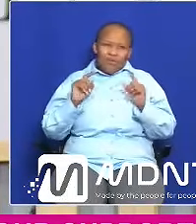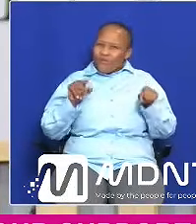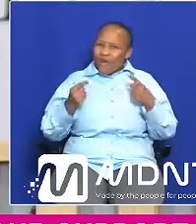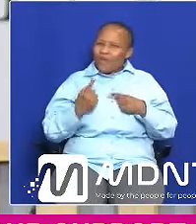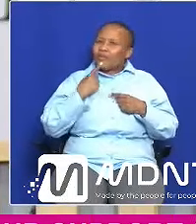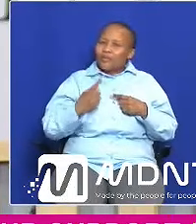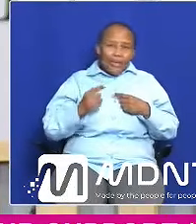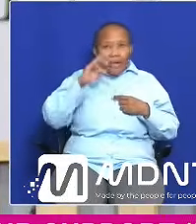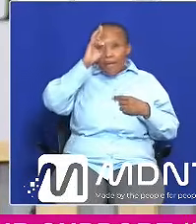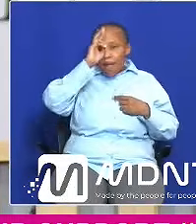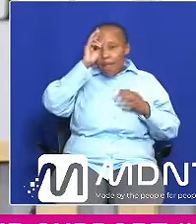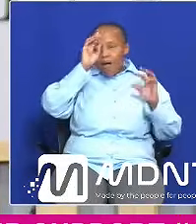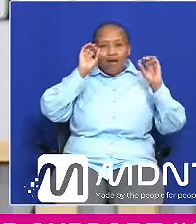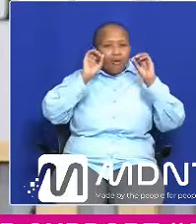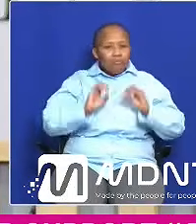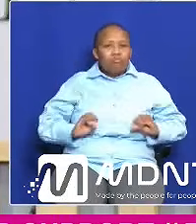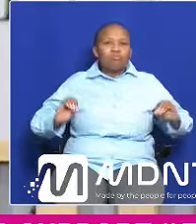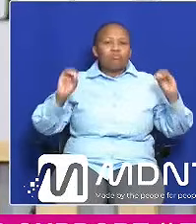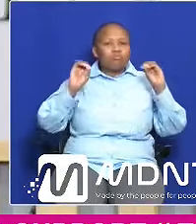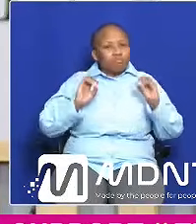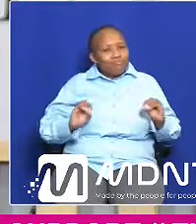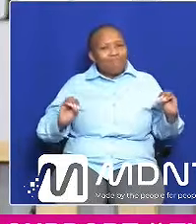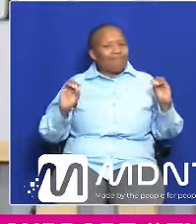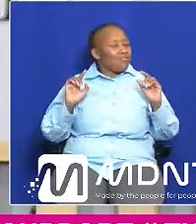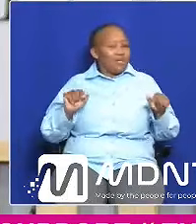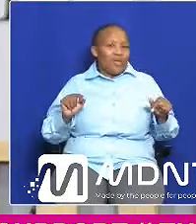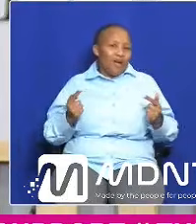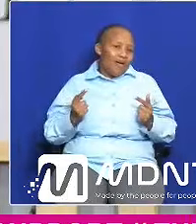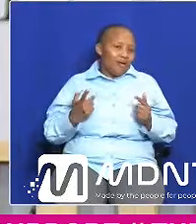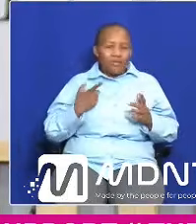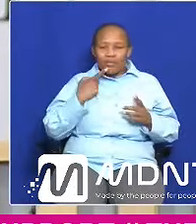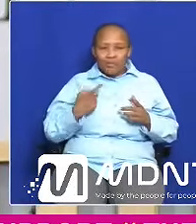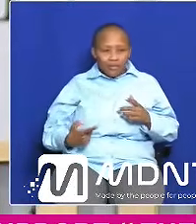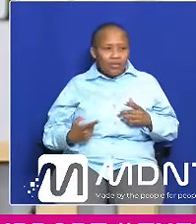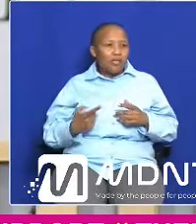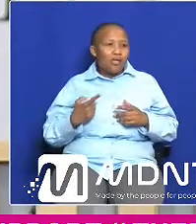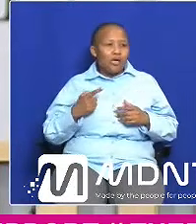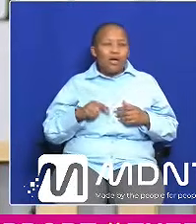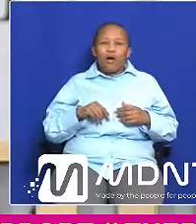how a total of nearly 3 million rand,